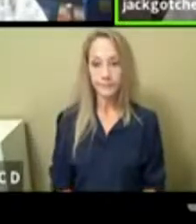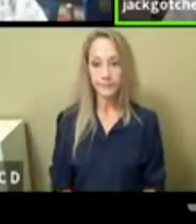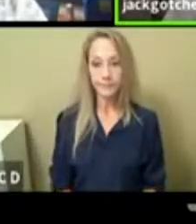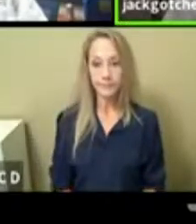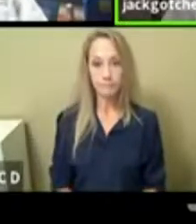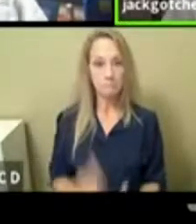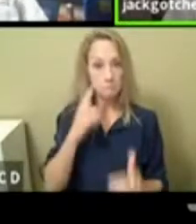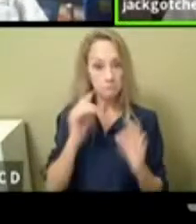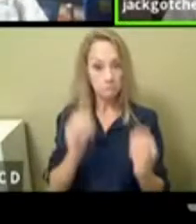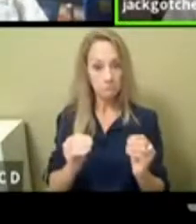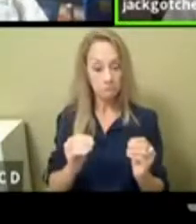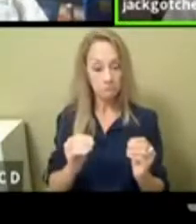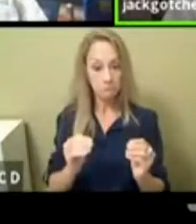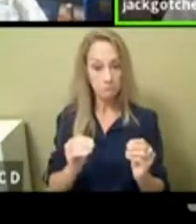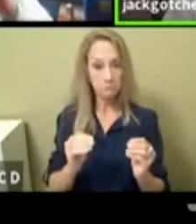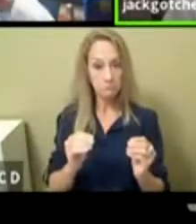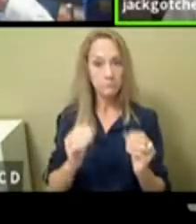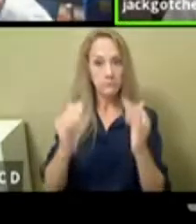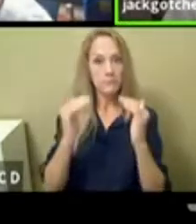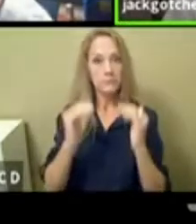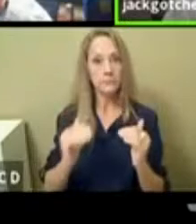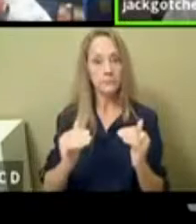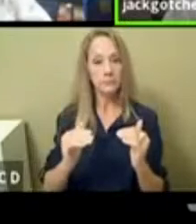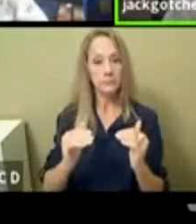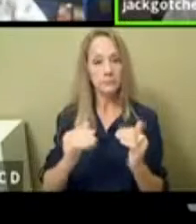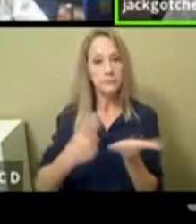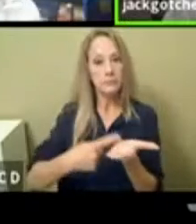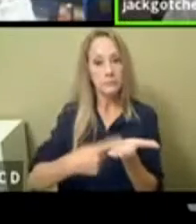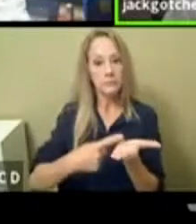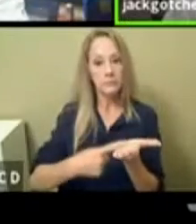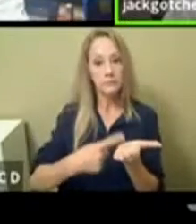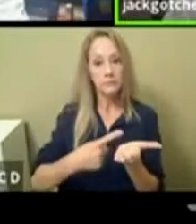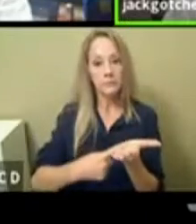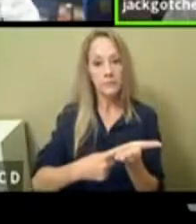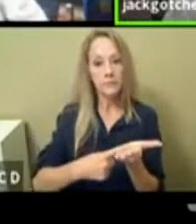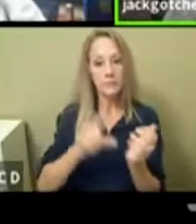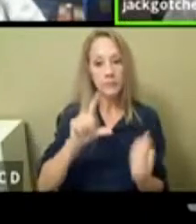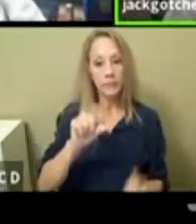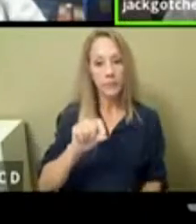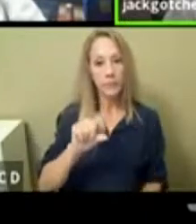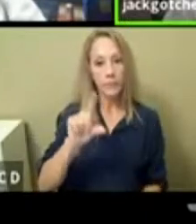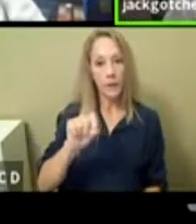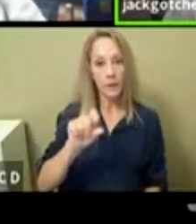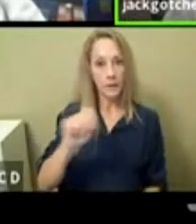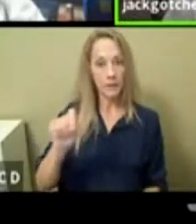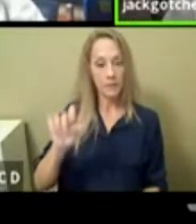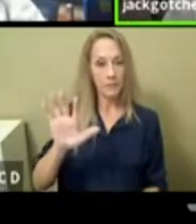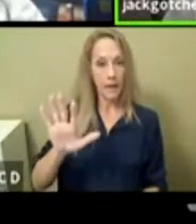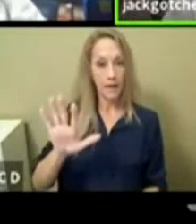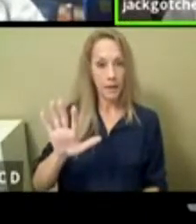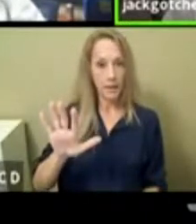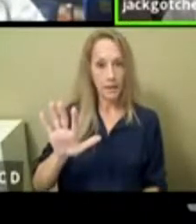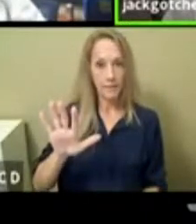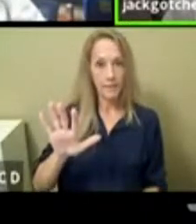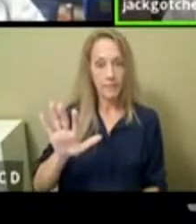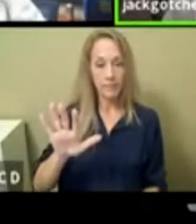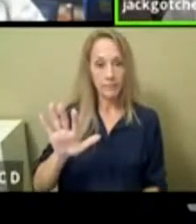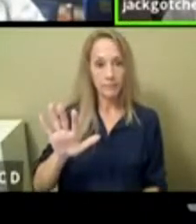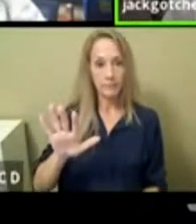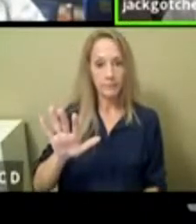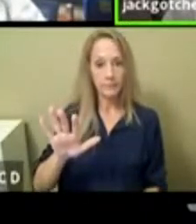If not, we can go on to discussion of 2020-5, which is the